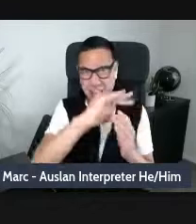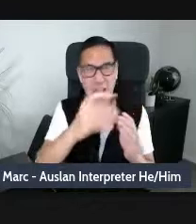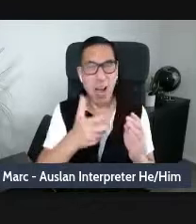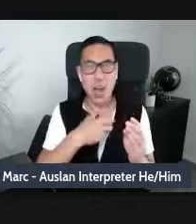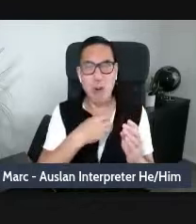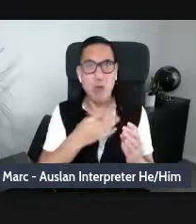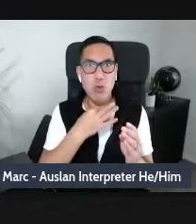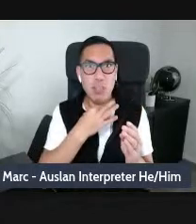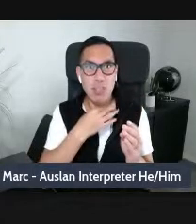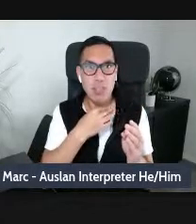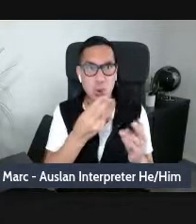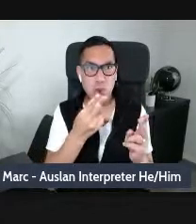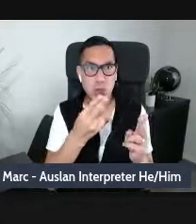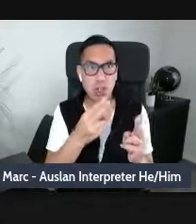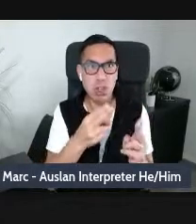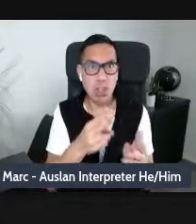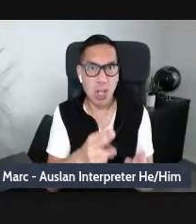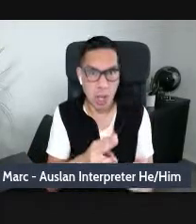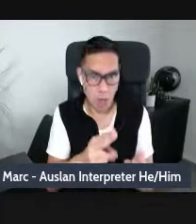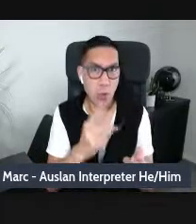die.